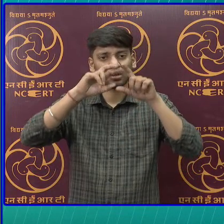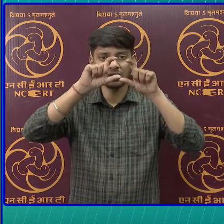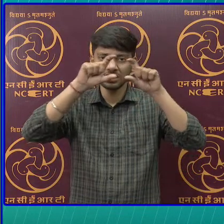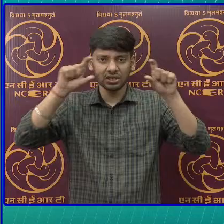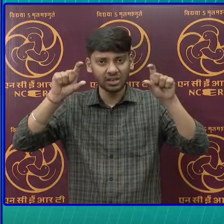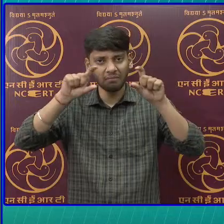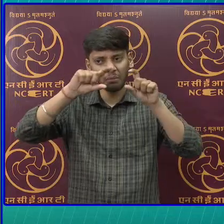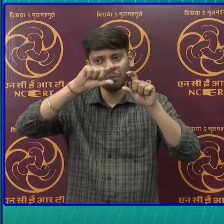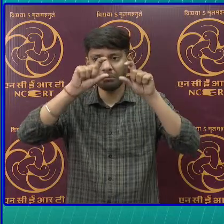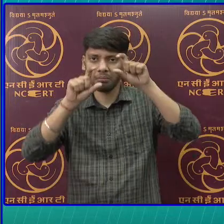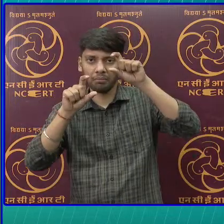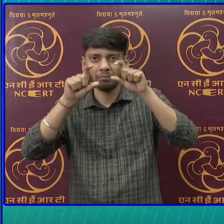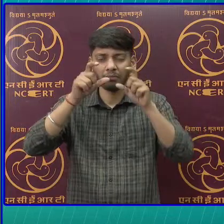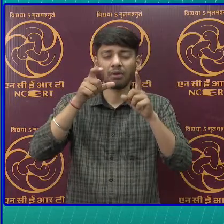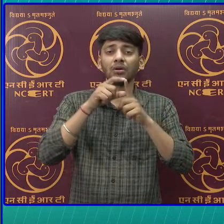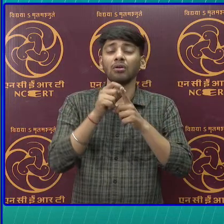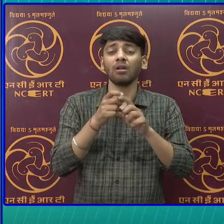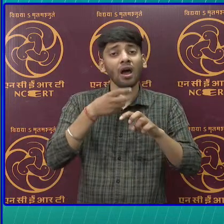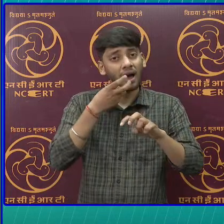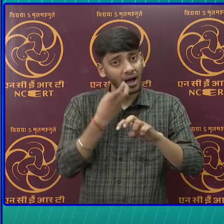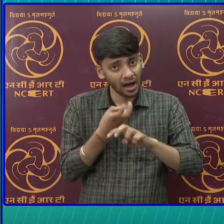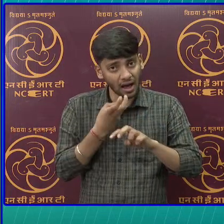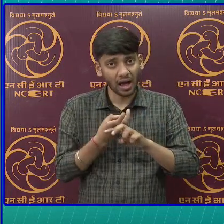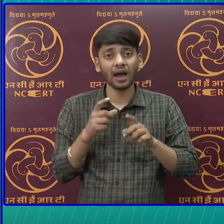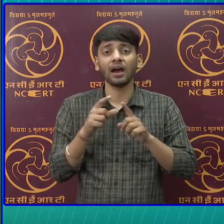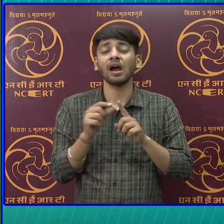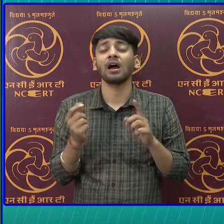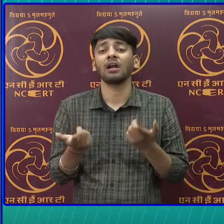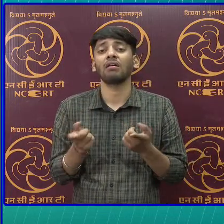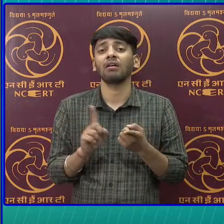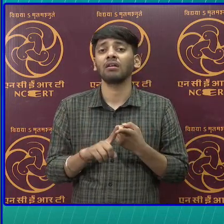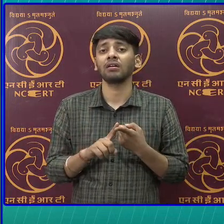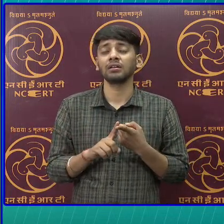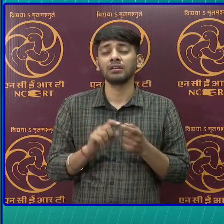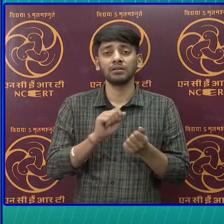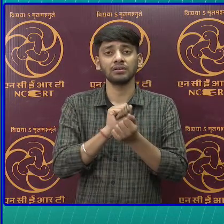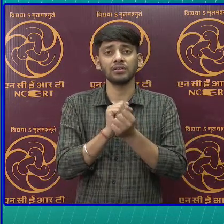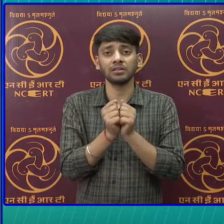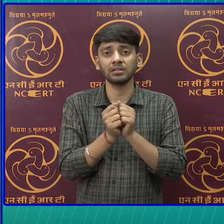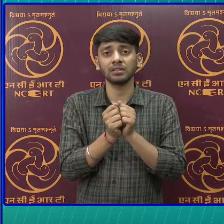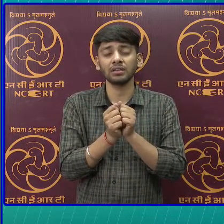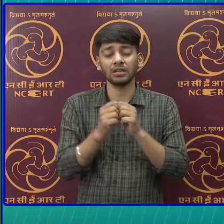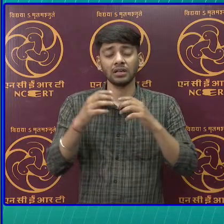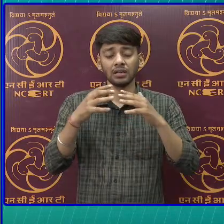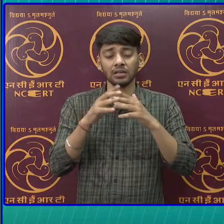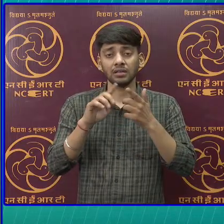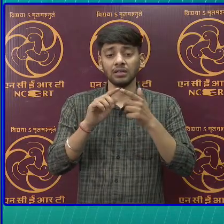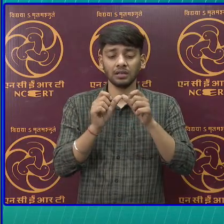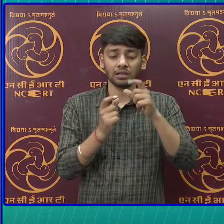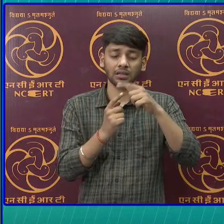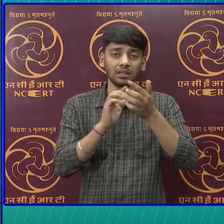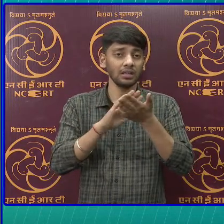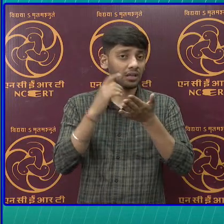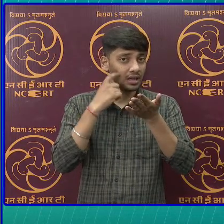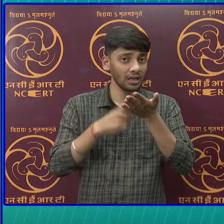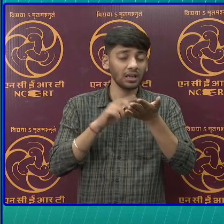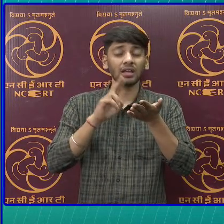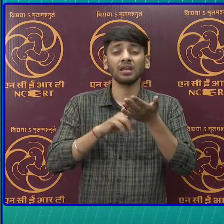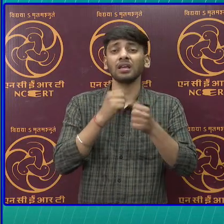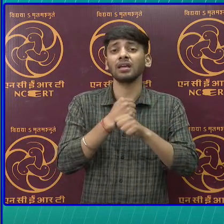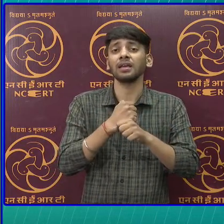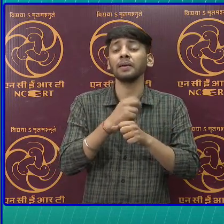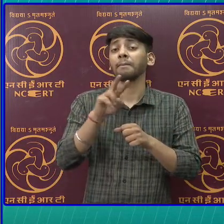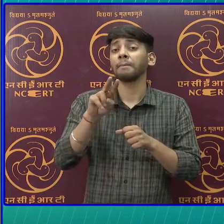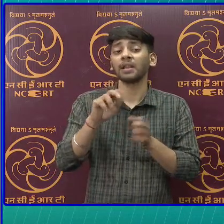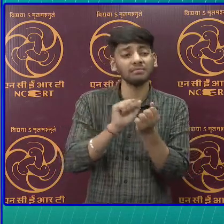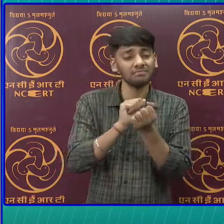due to no water content in that, right. Withering means decaying, and then it is